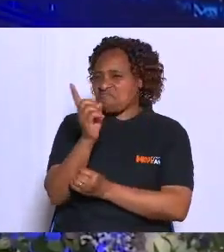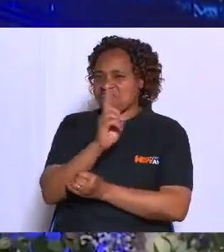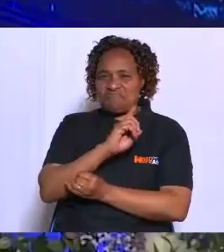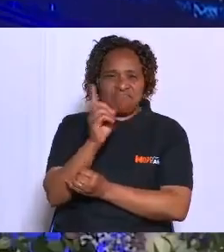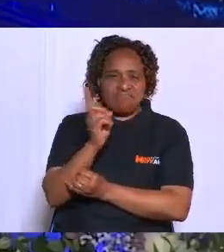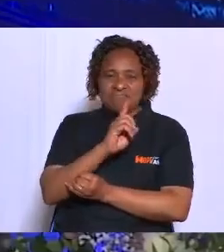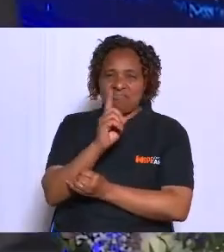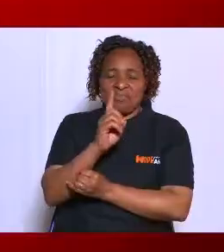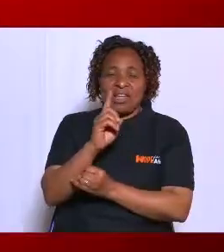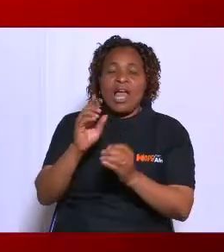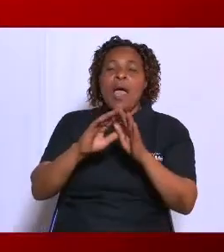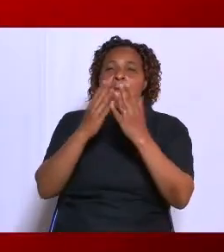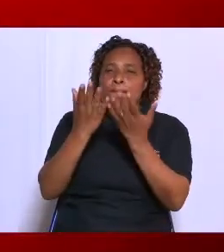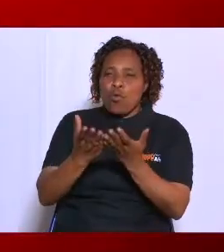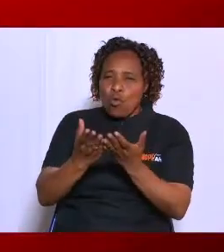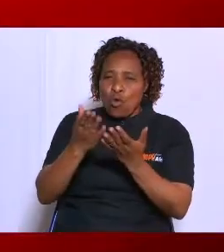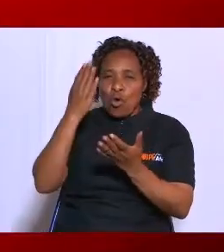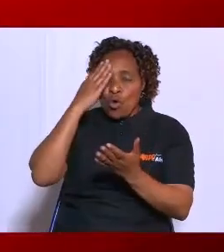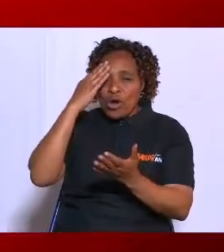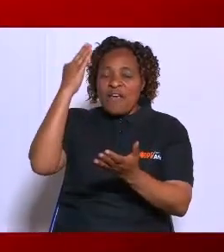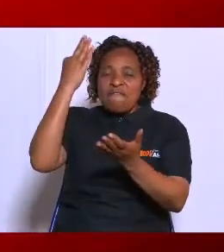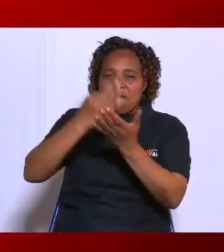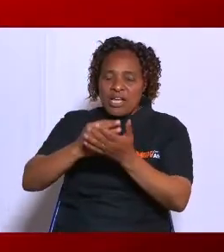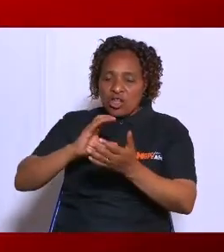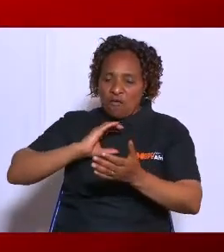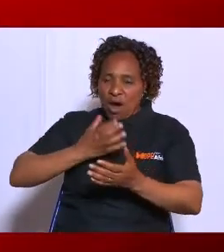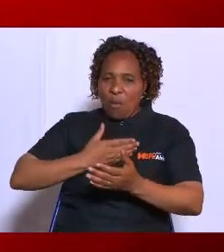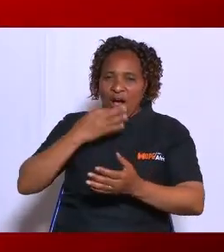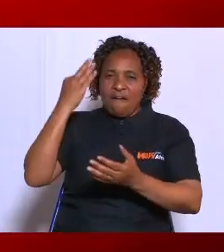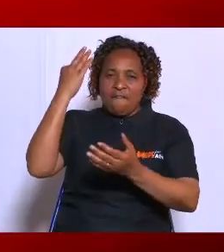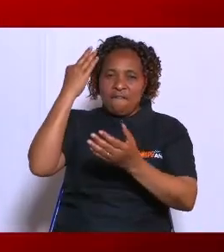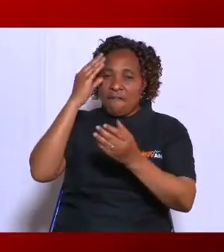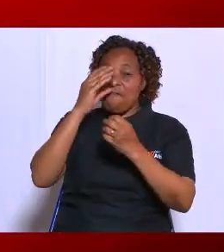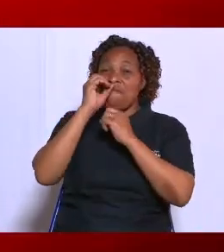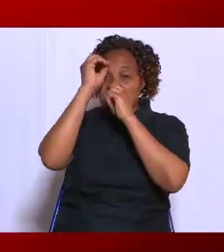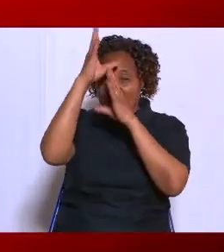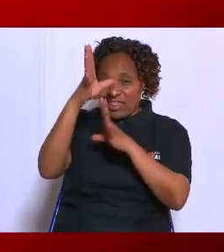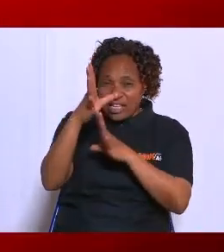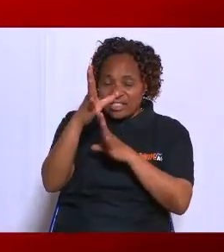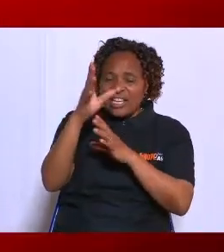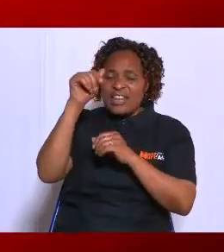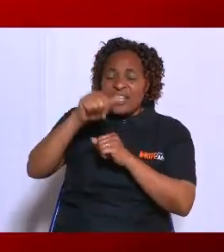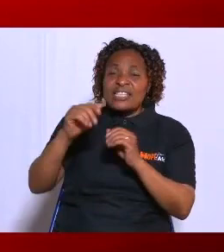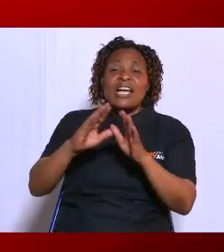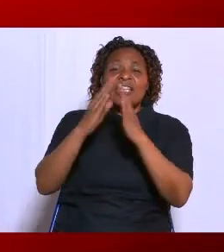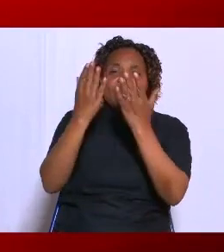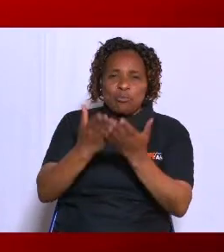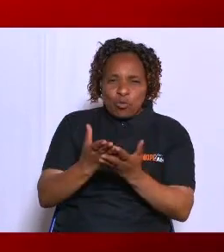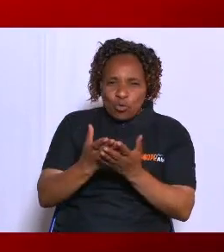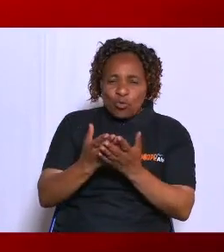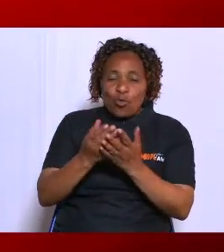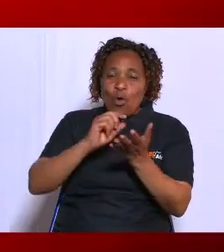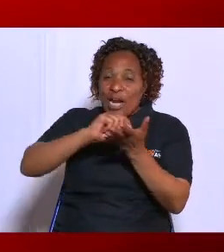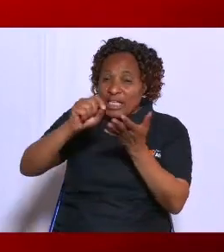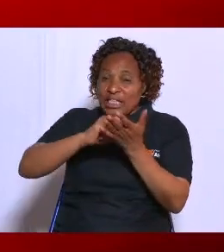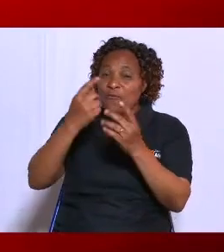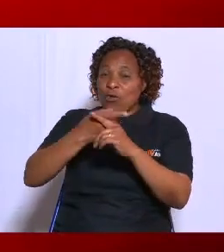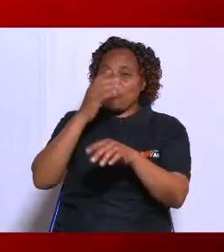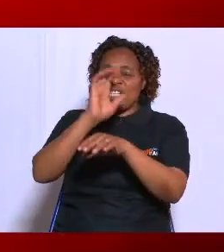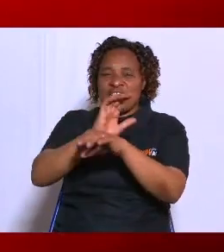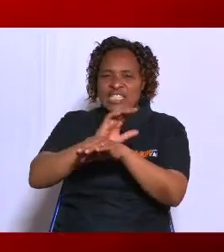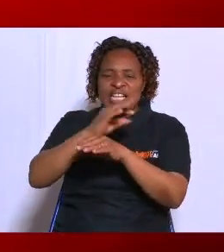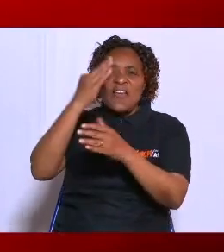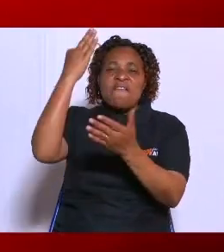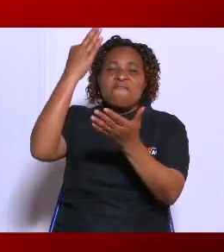there's a book called The Faith of Our Fathers it's one of the classic writings of the church the